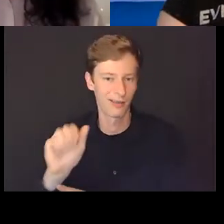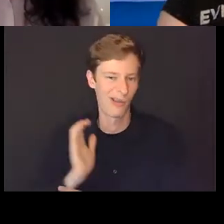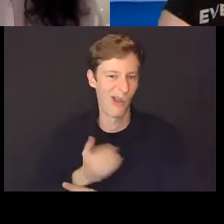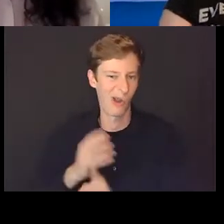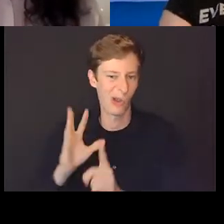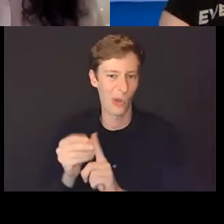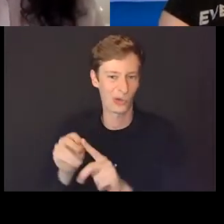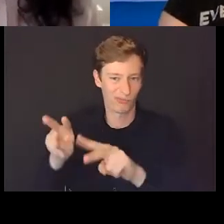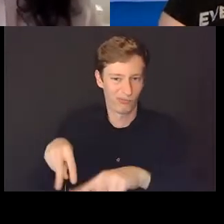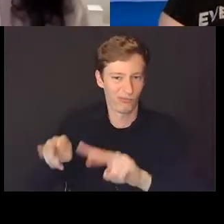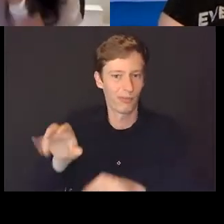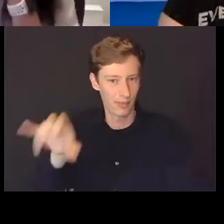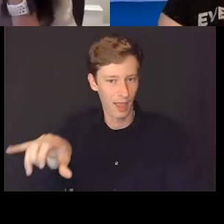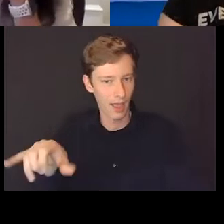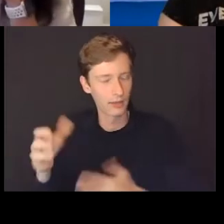help people